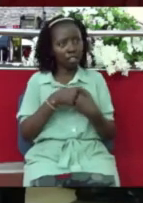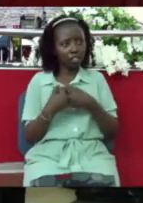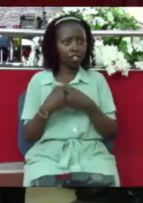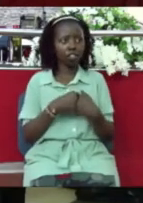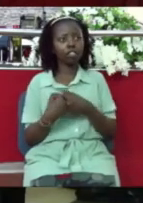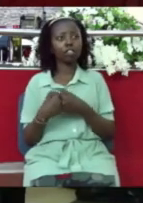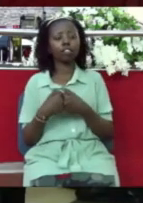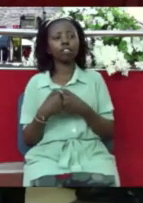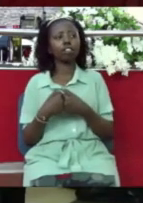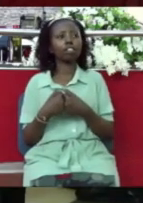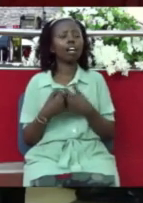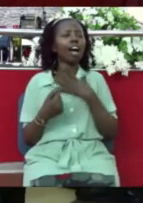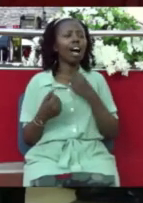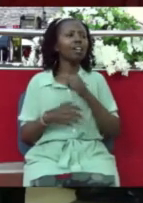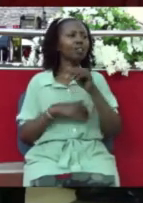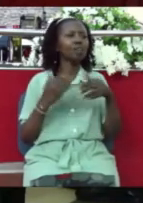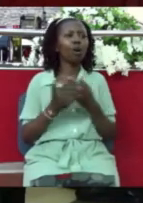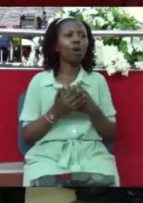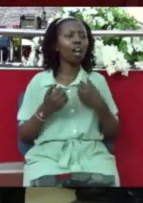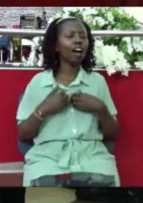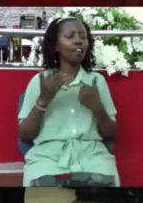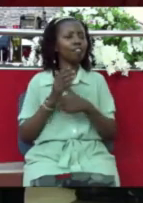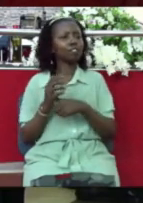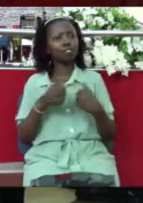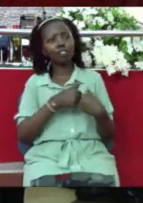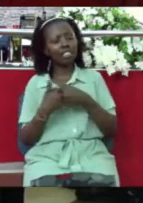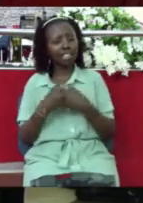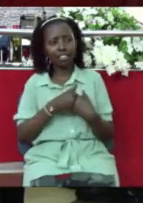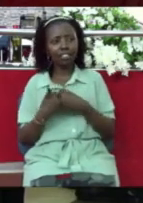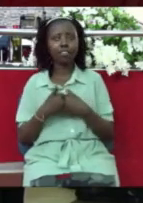And all of us have our trials.